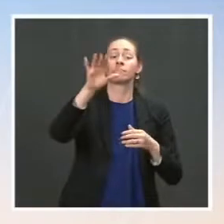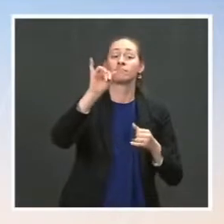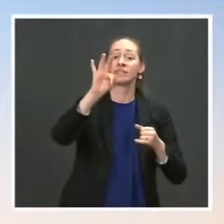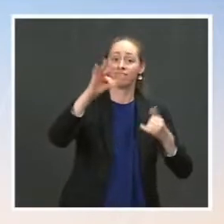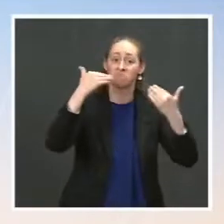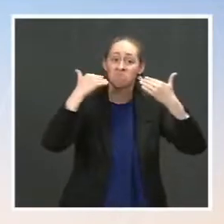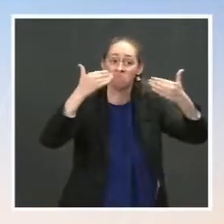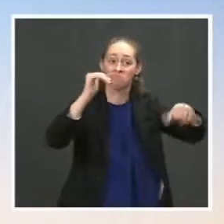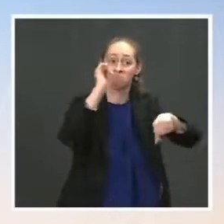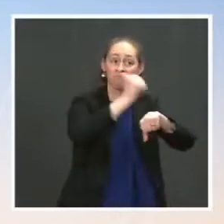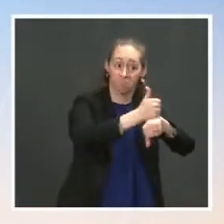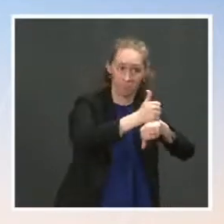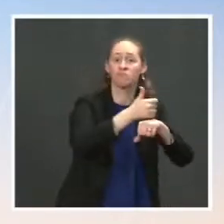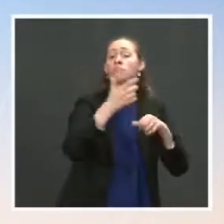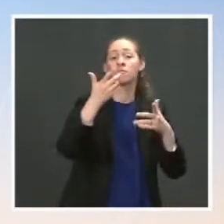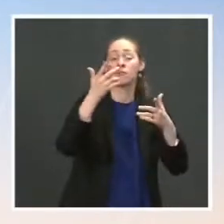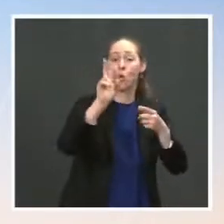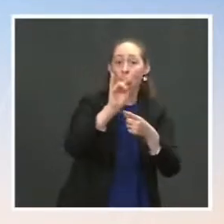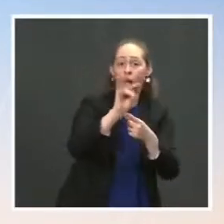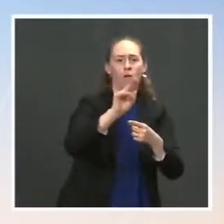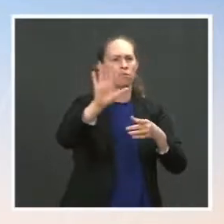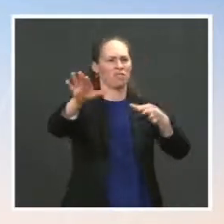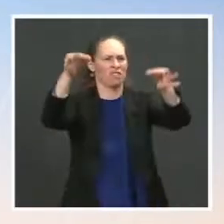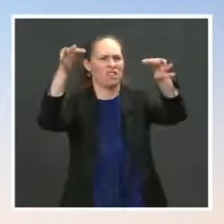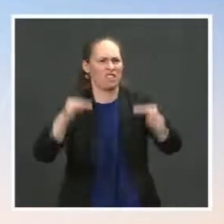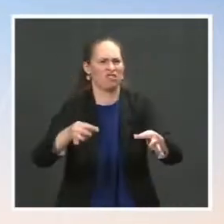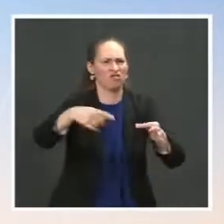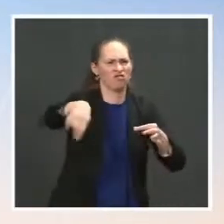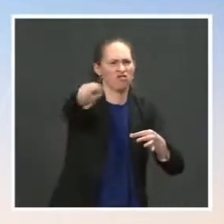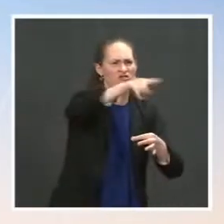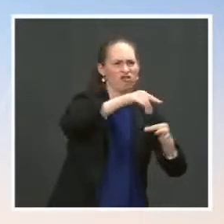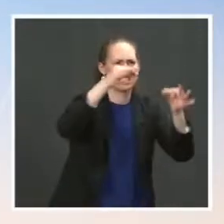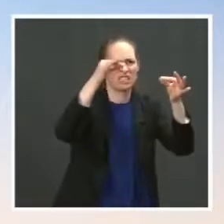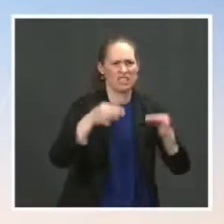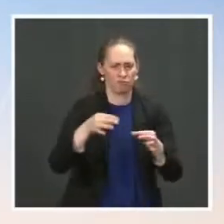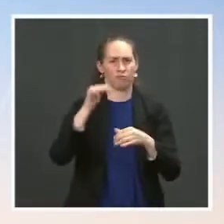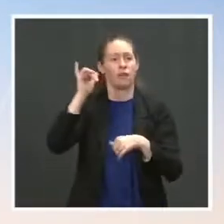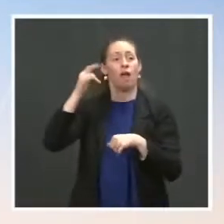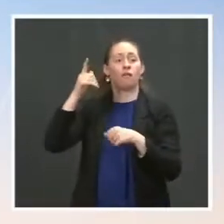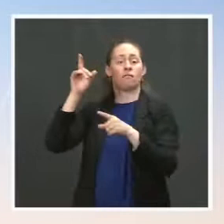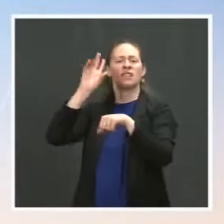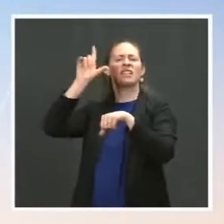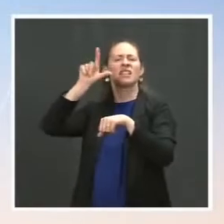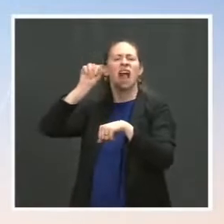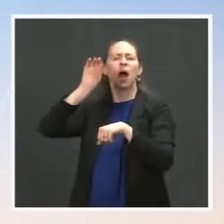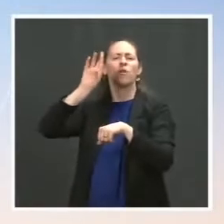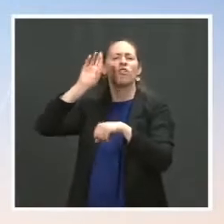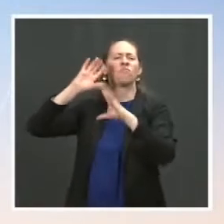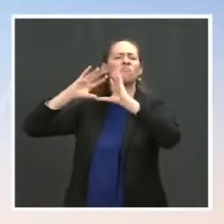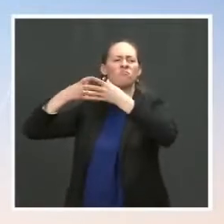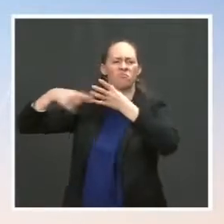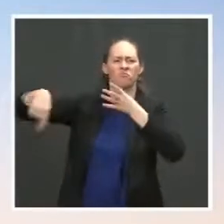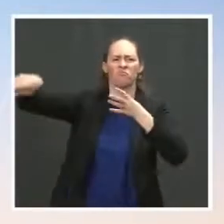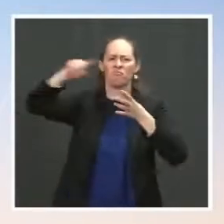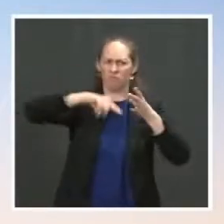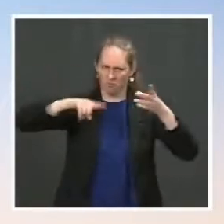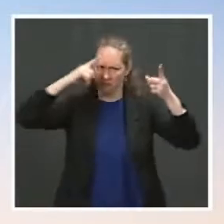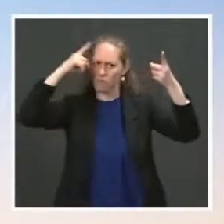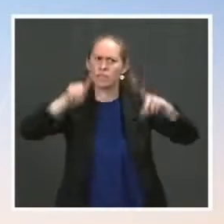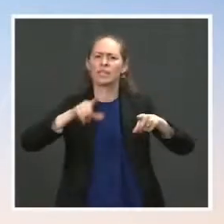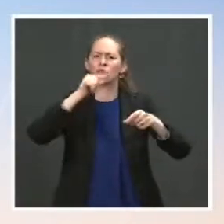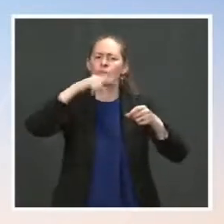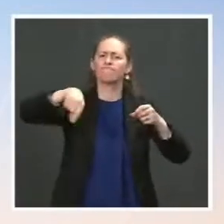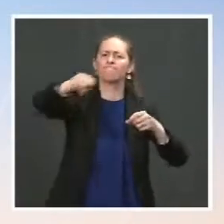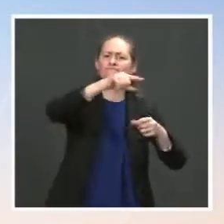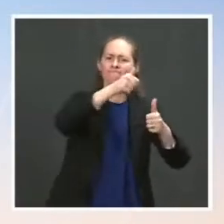choice, and the National Labor Relations Board has a process for ensuring there is an accurate count of the votes cast in selection so that we can know